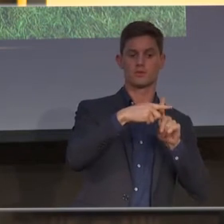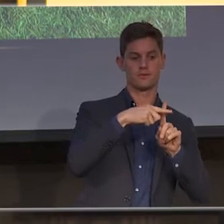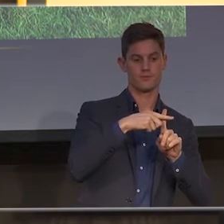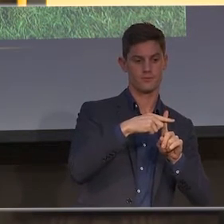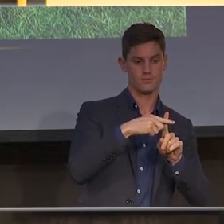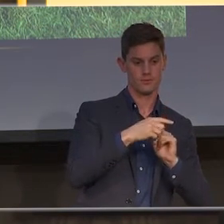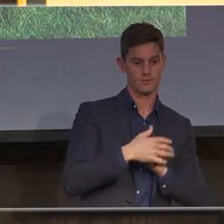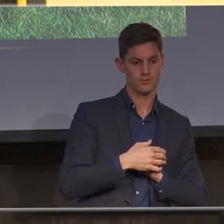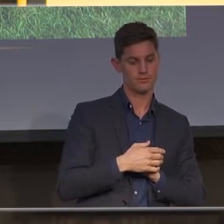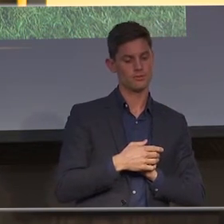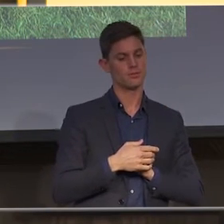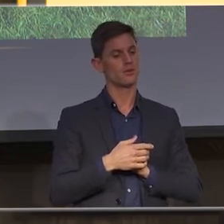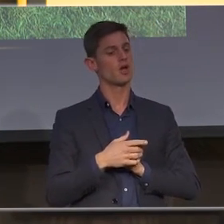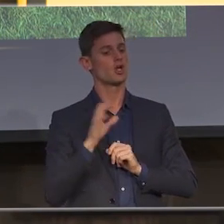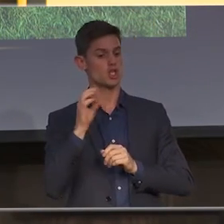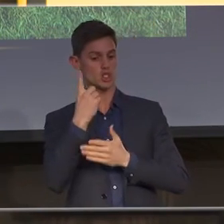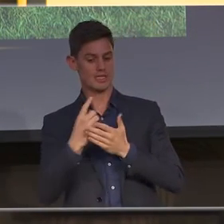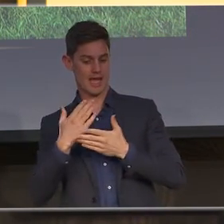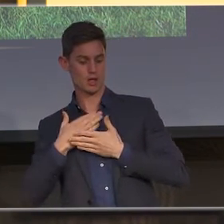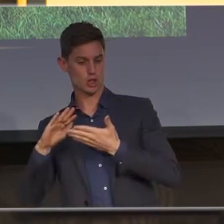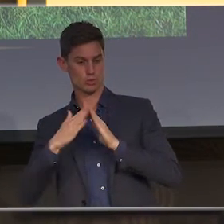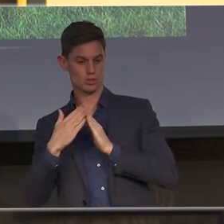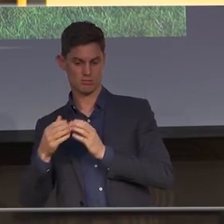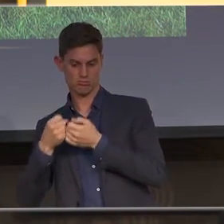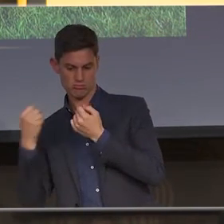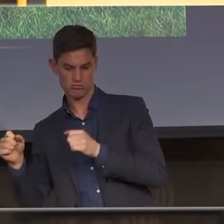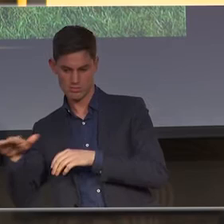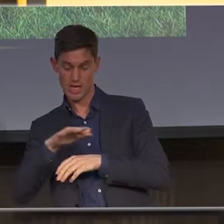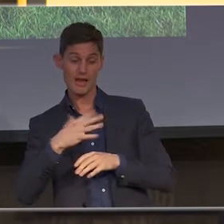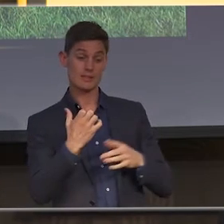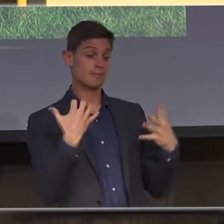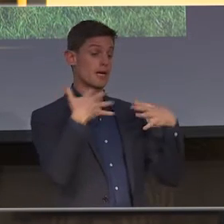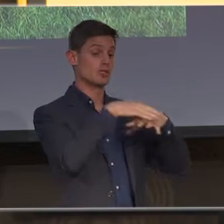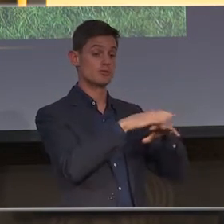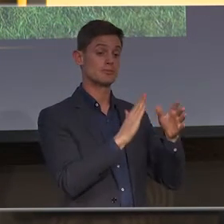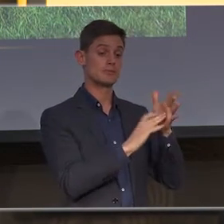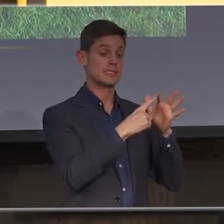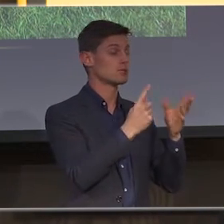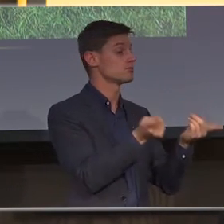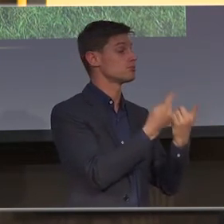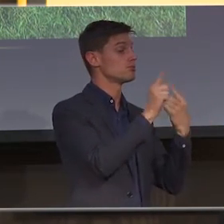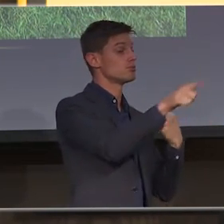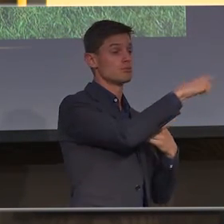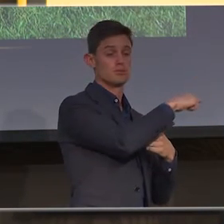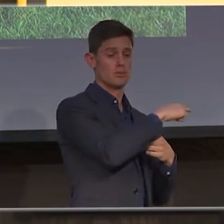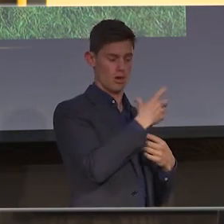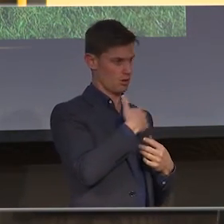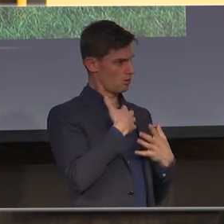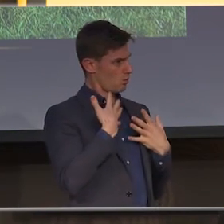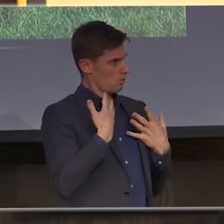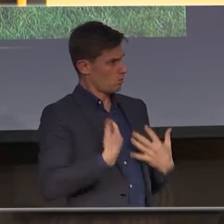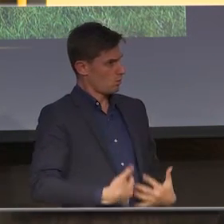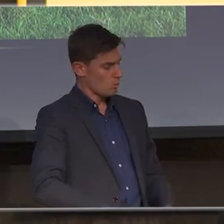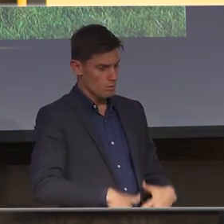expected Indigenous print, TV and radio media, there was mainstream media from every medium there also. I was heartened by the media